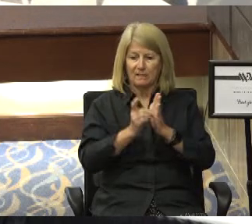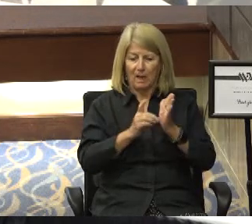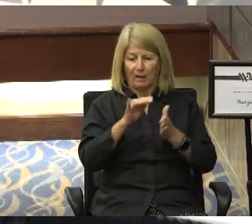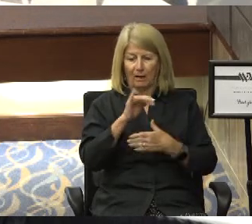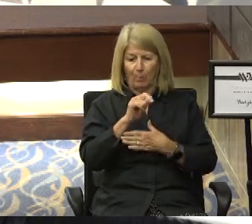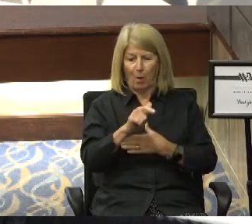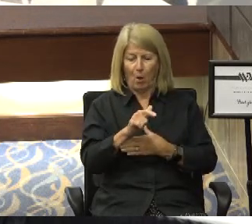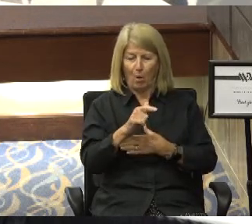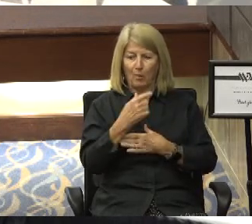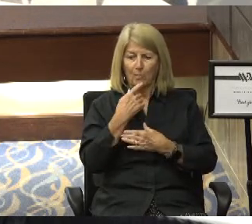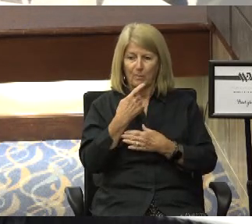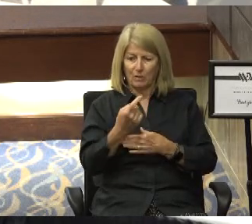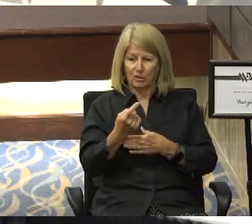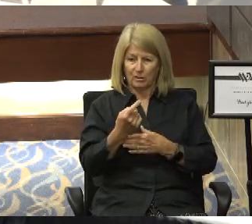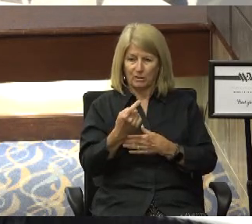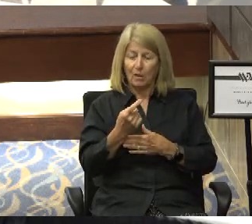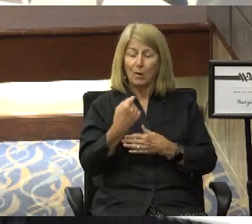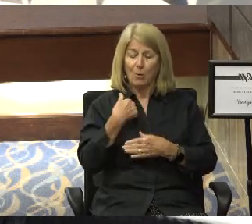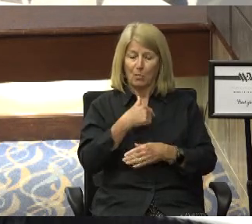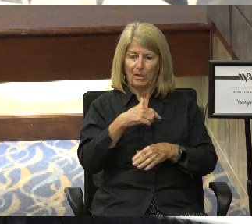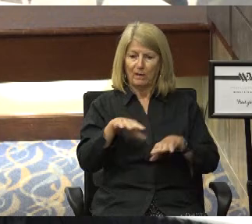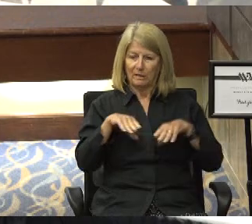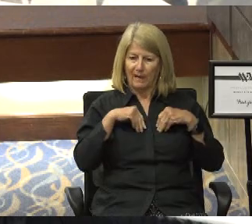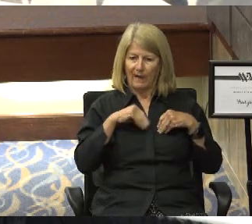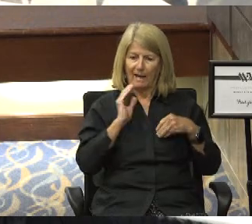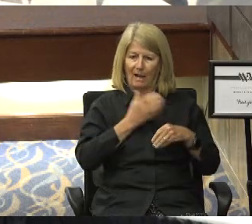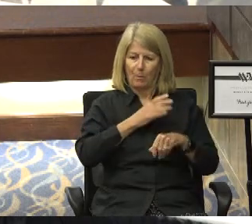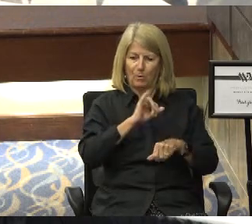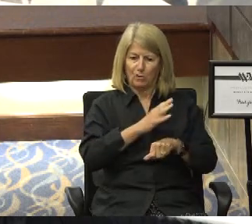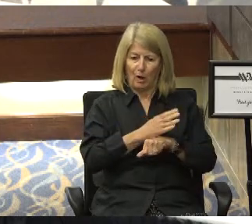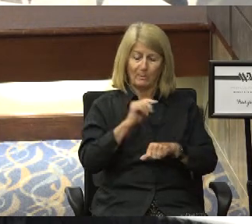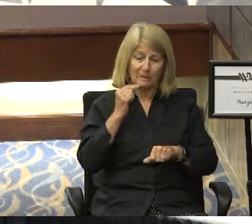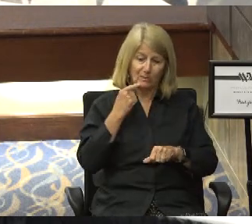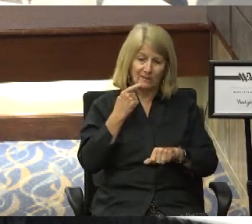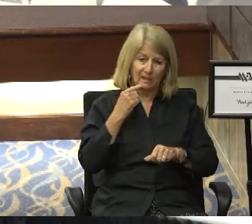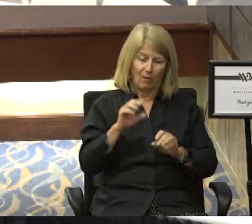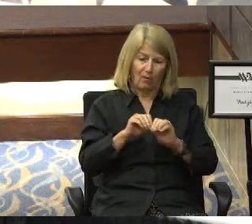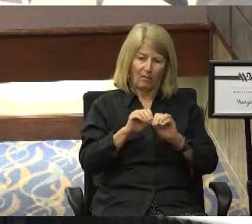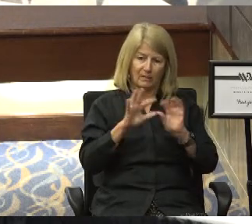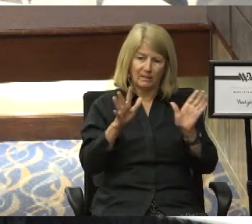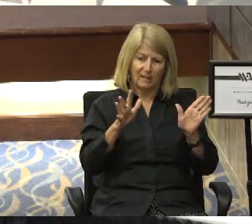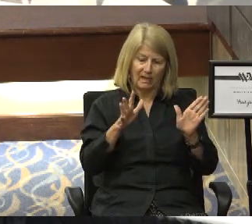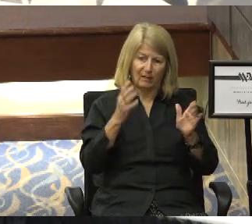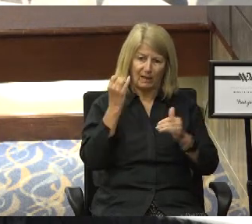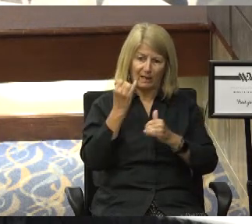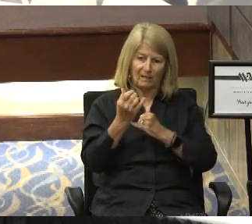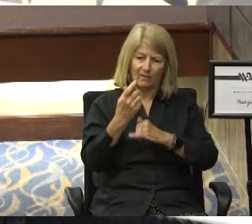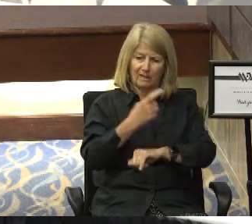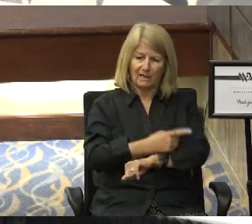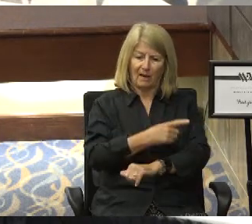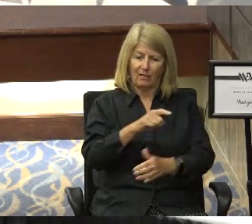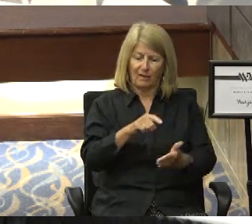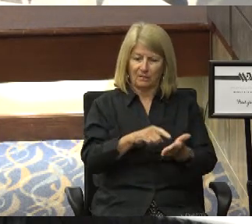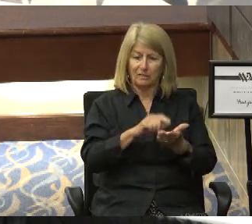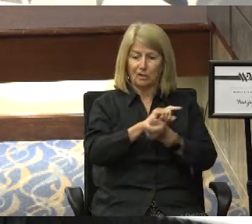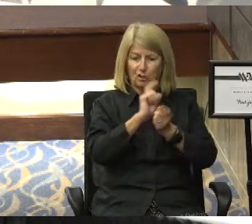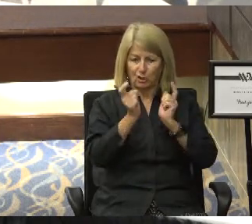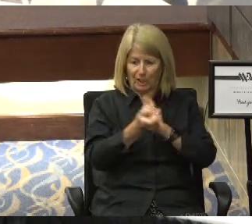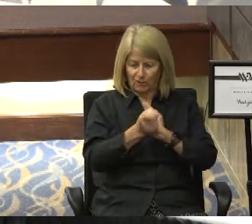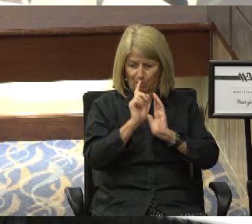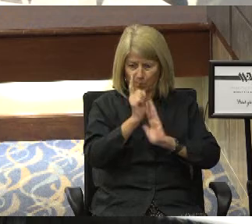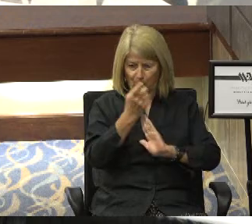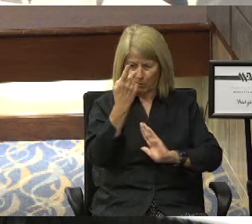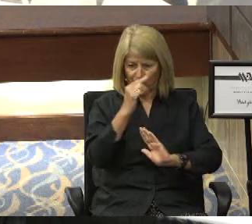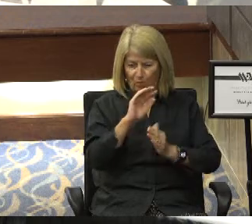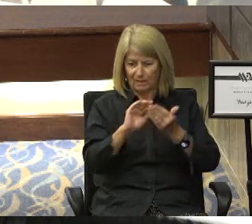know, we take your input seriously, obviously, because at the end of the day, this is a transitional moment for the city, and